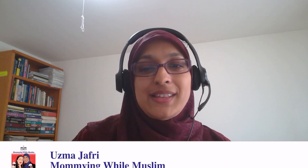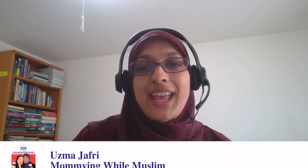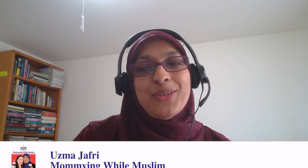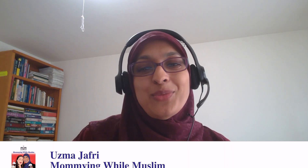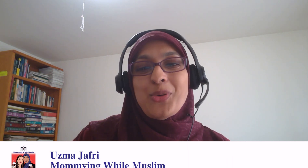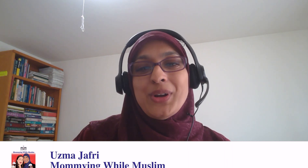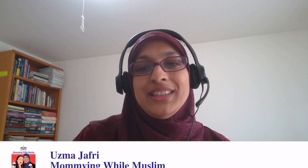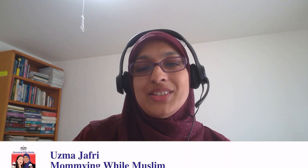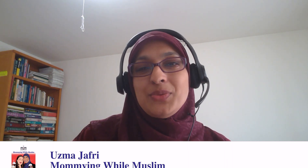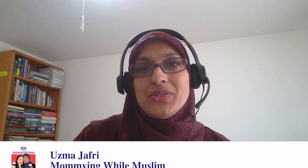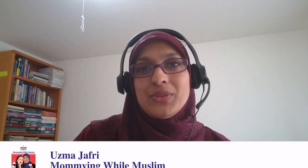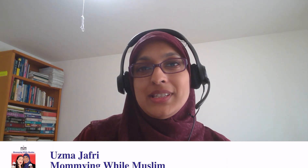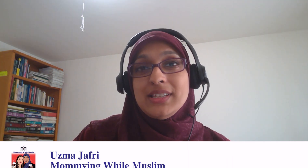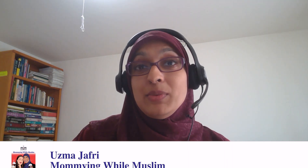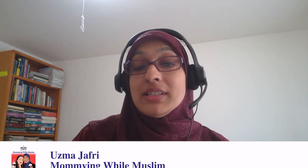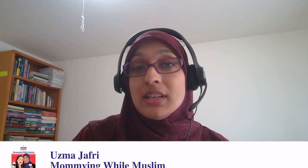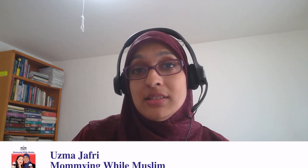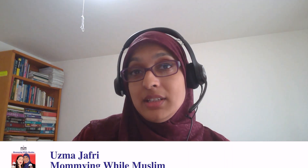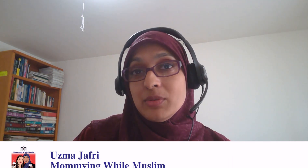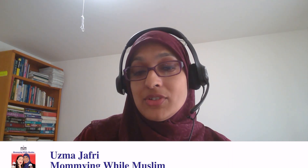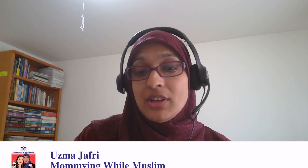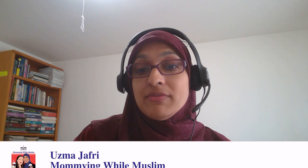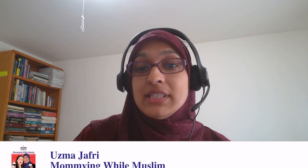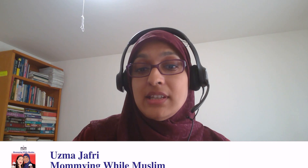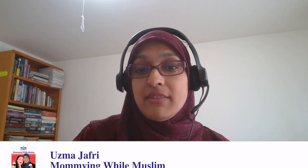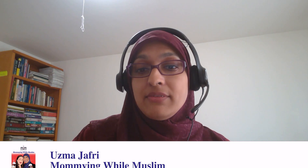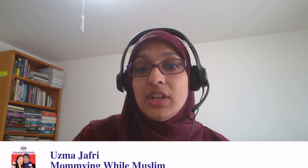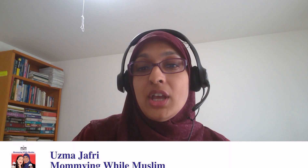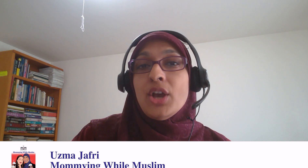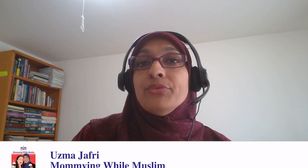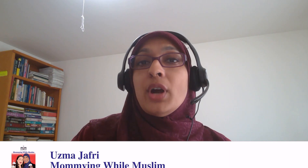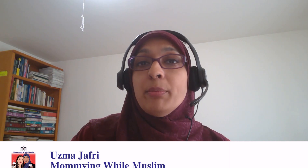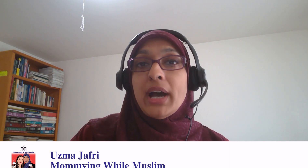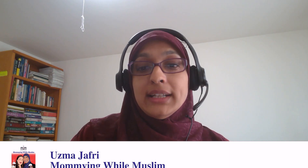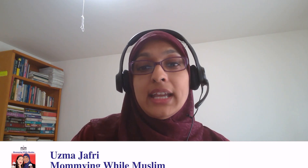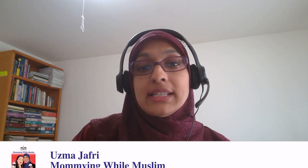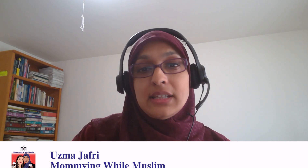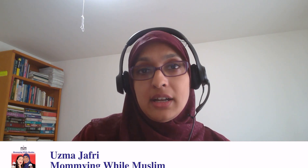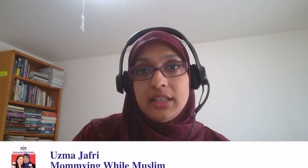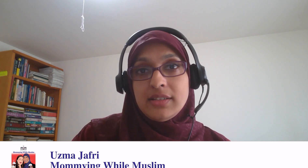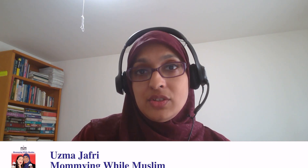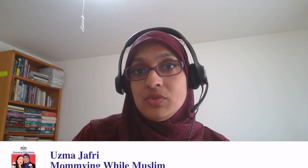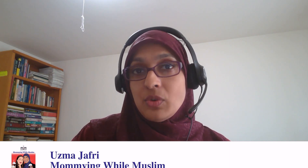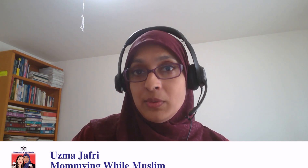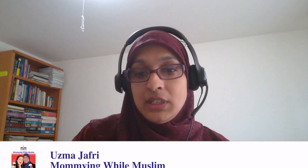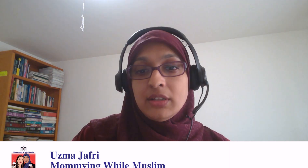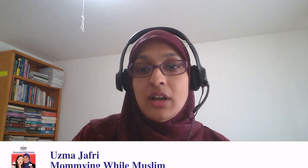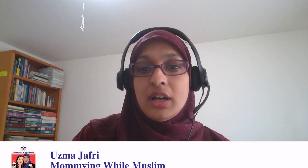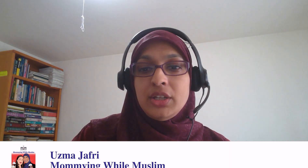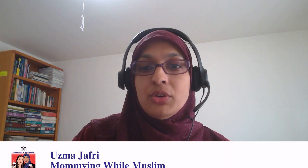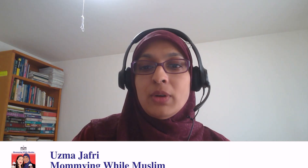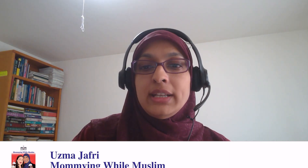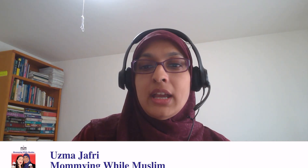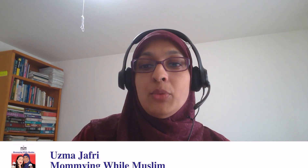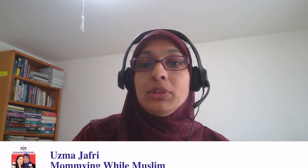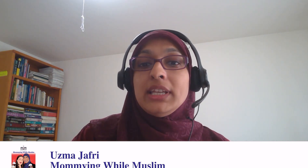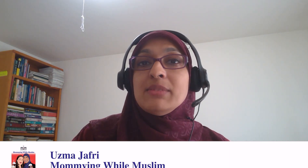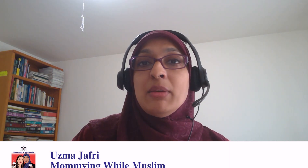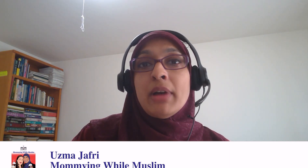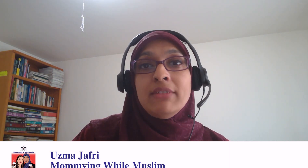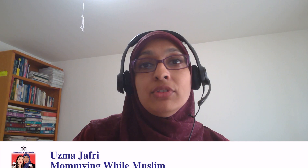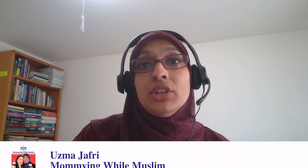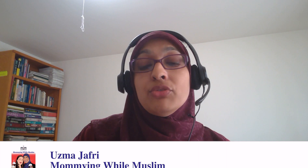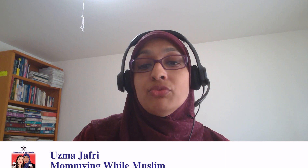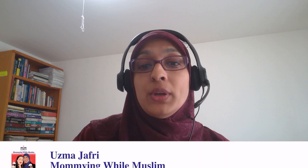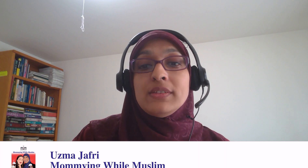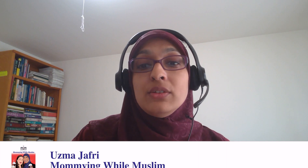knows how important this resource is, because Andaleeb herself is deaf. For our podcast audience, who's only on audio right now, please